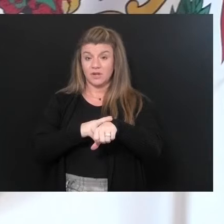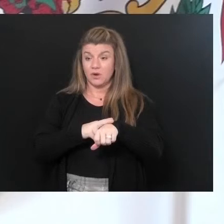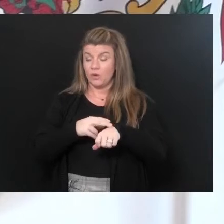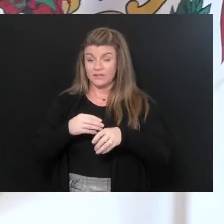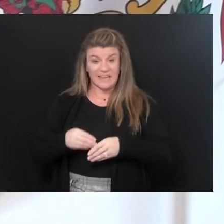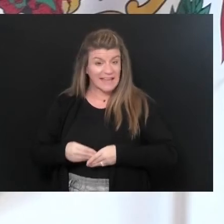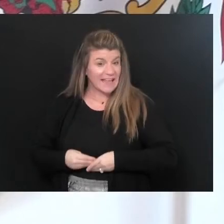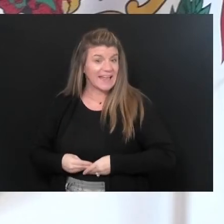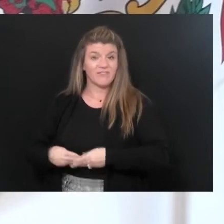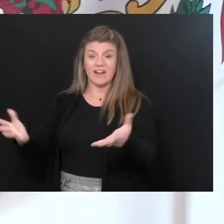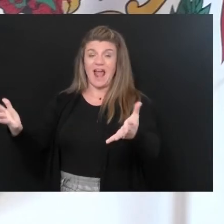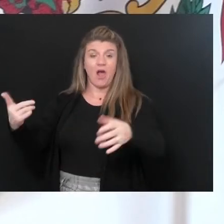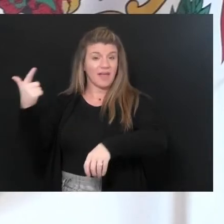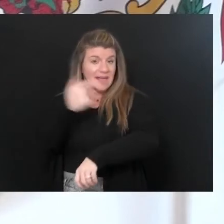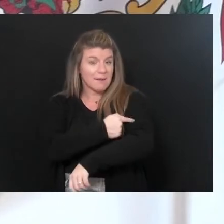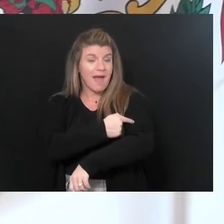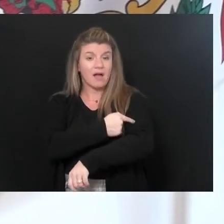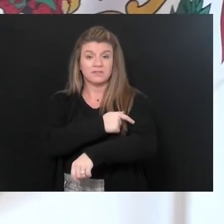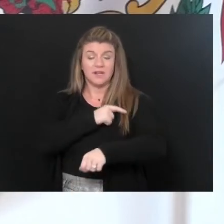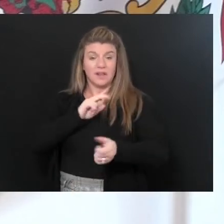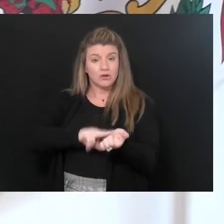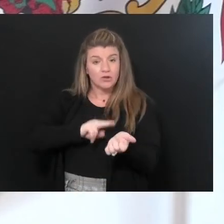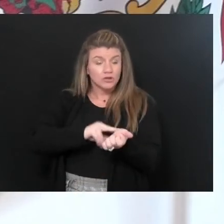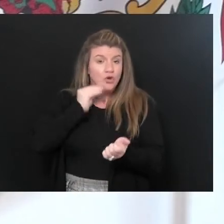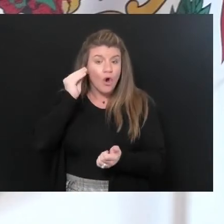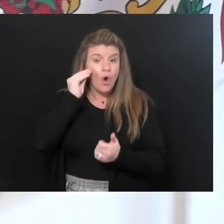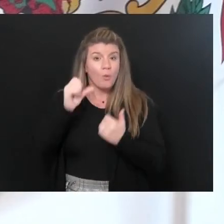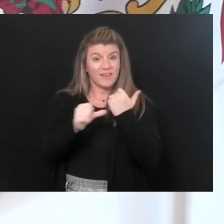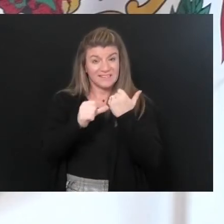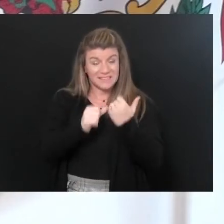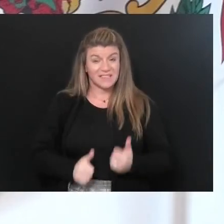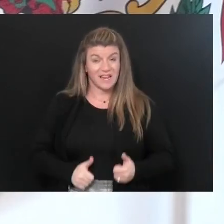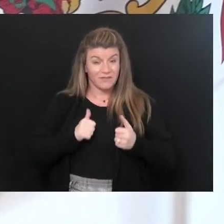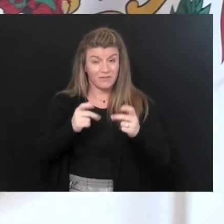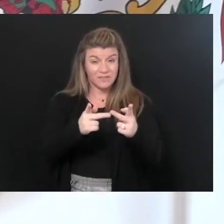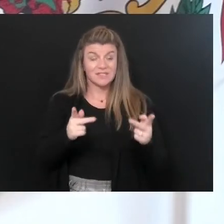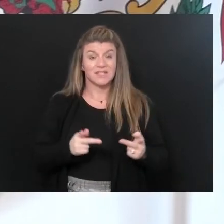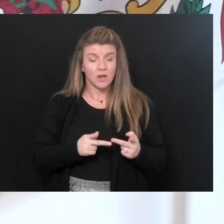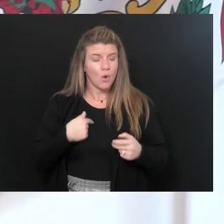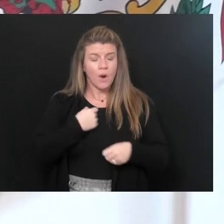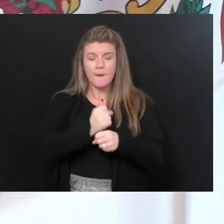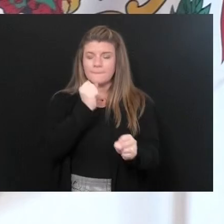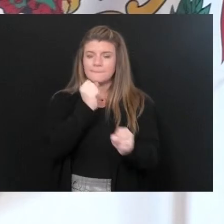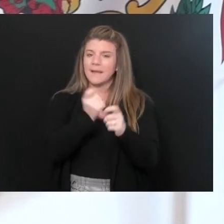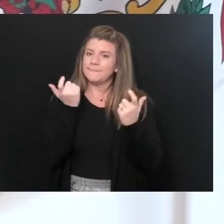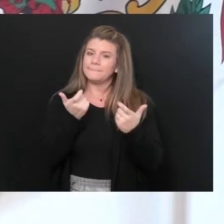these vaccines out to our nursing homes and our assisted living. We are making